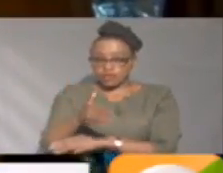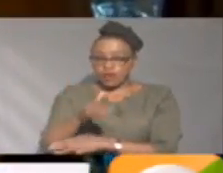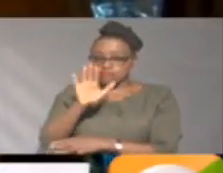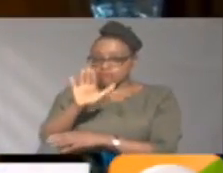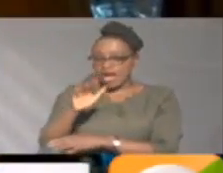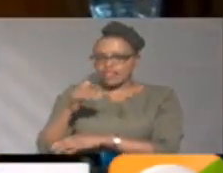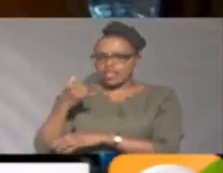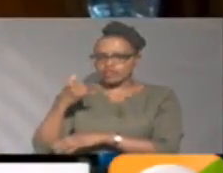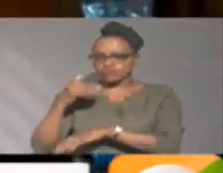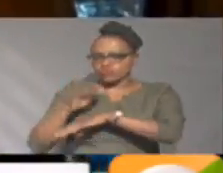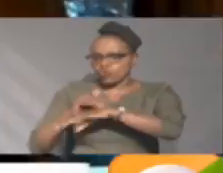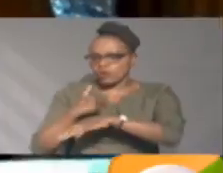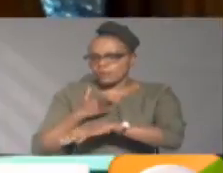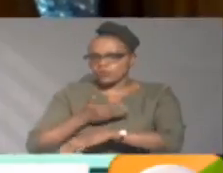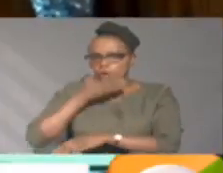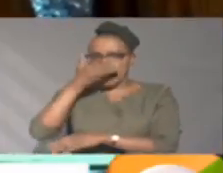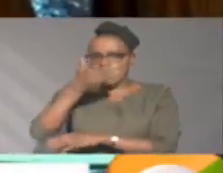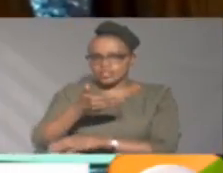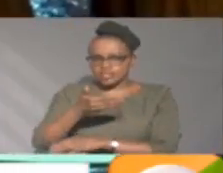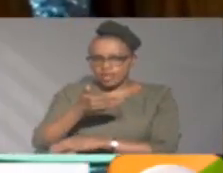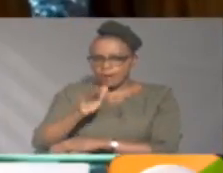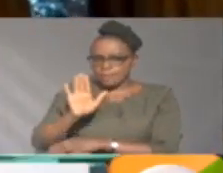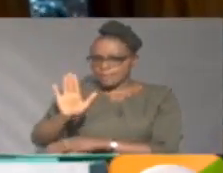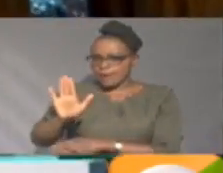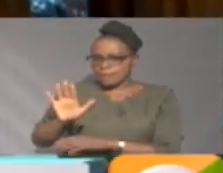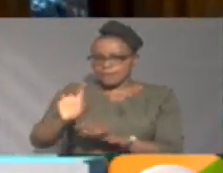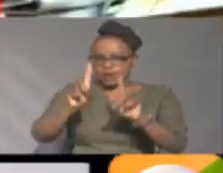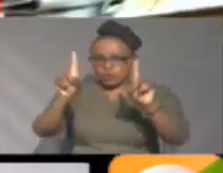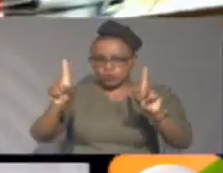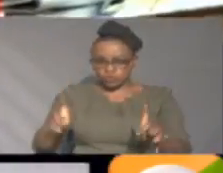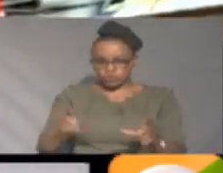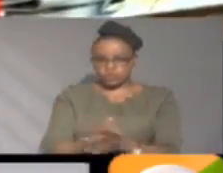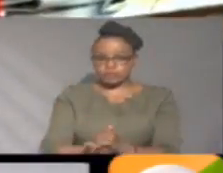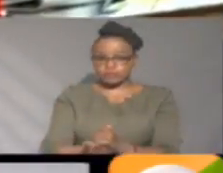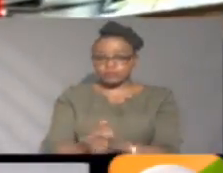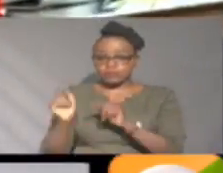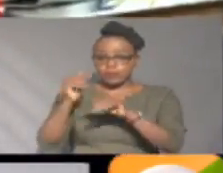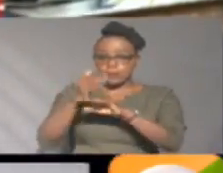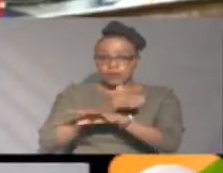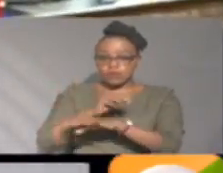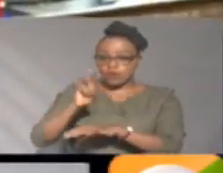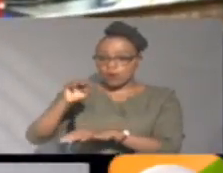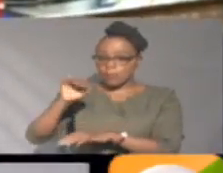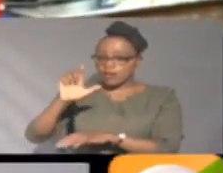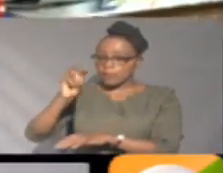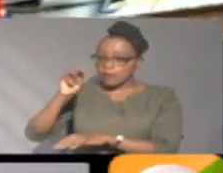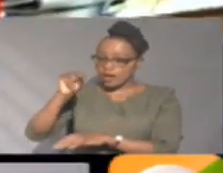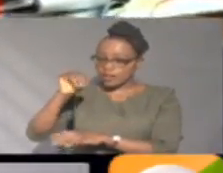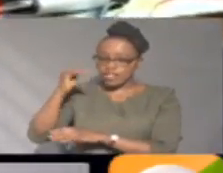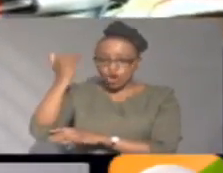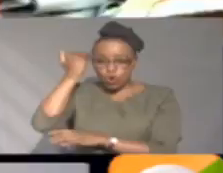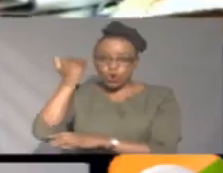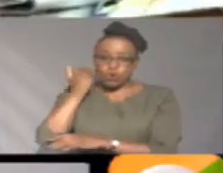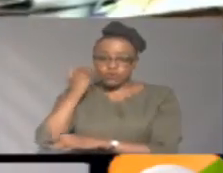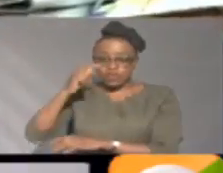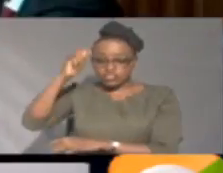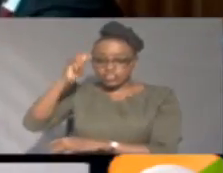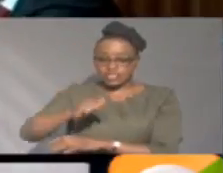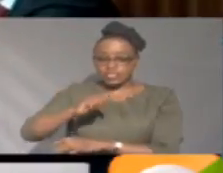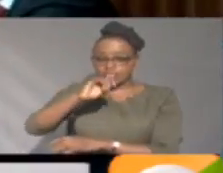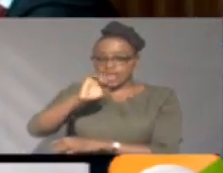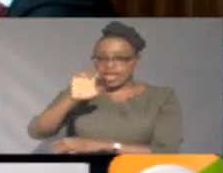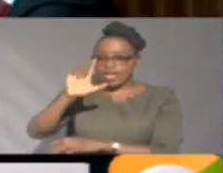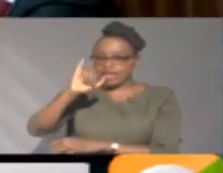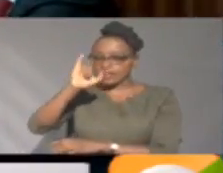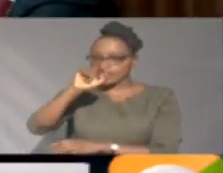call to answer their questions. Appearing before Milimani Court Judge Justice Elizabeth Osoro,